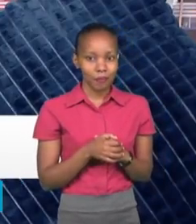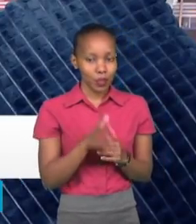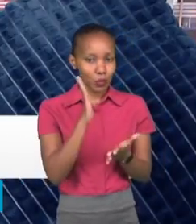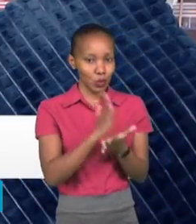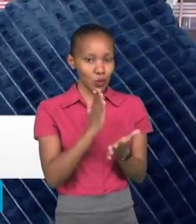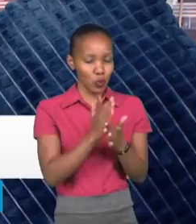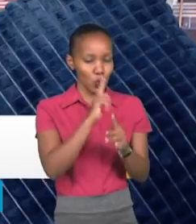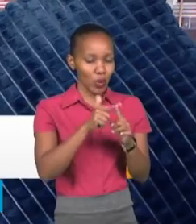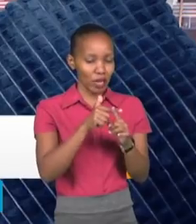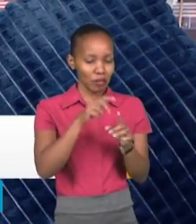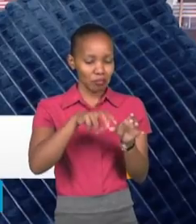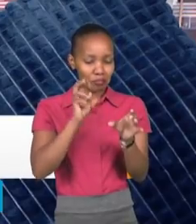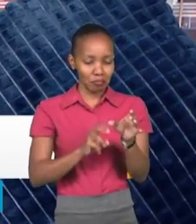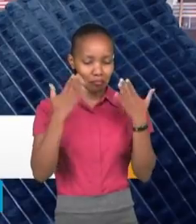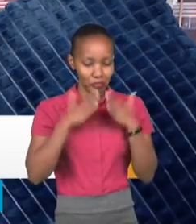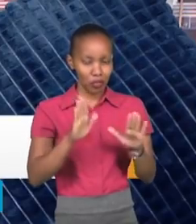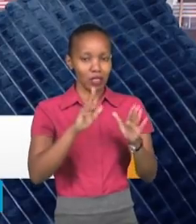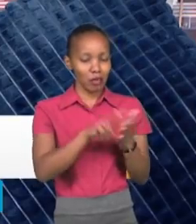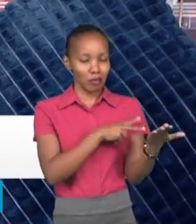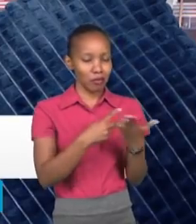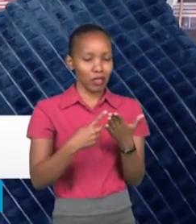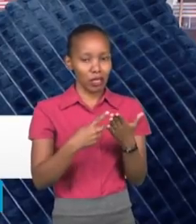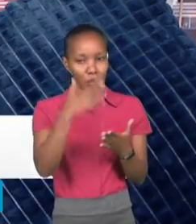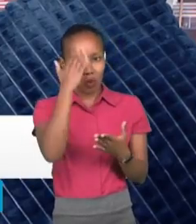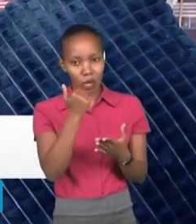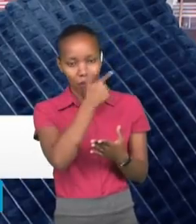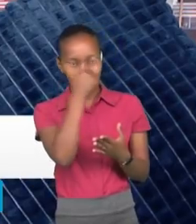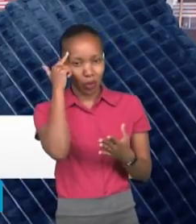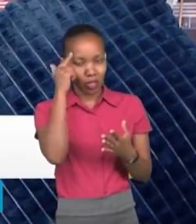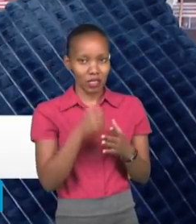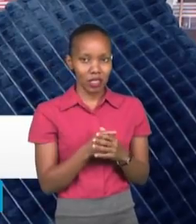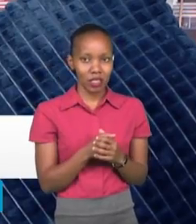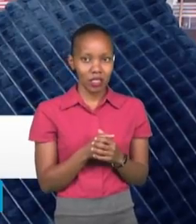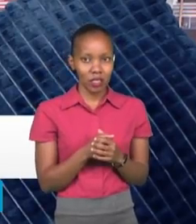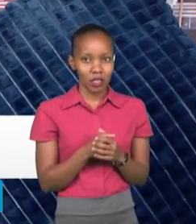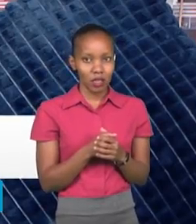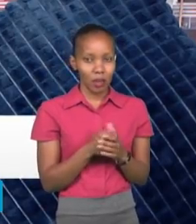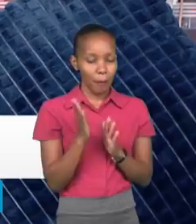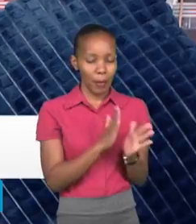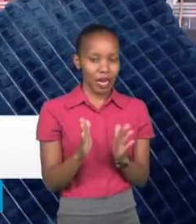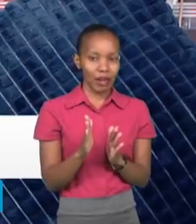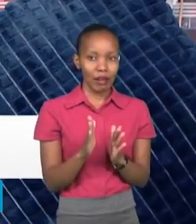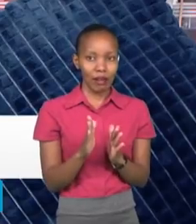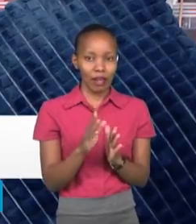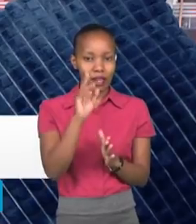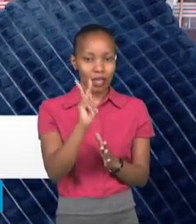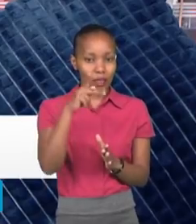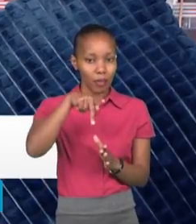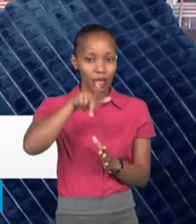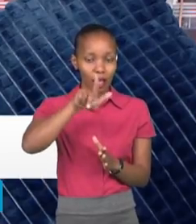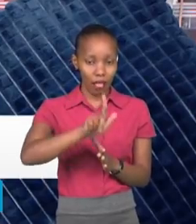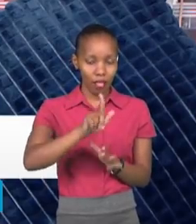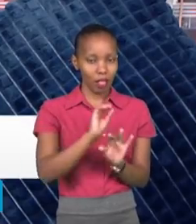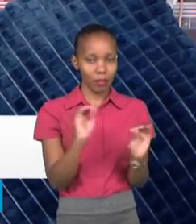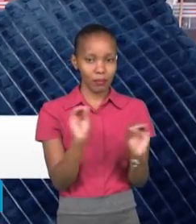lessons. The first thing is we were relegated mainly because of... we didn't really plan for the KPL